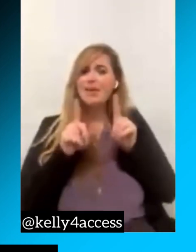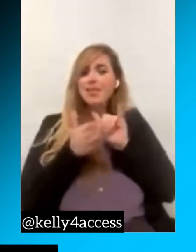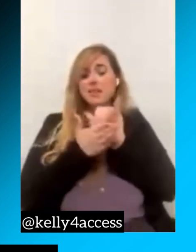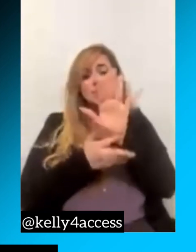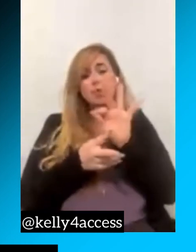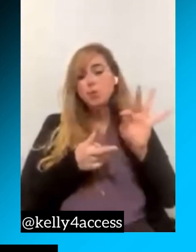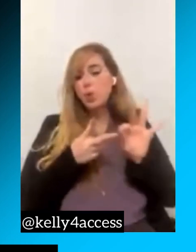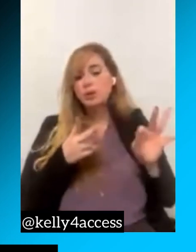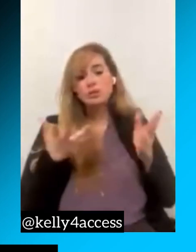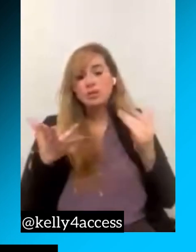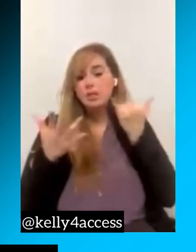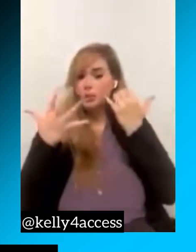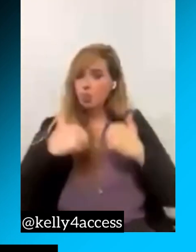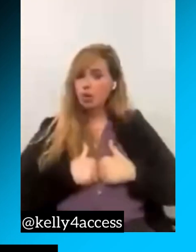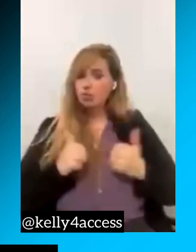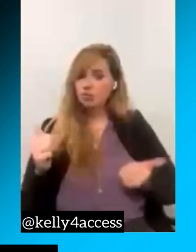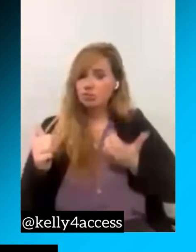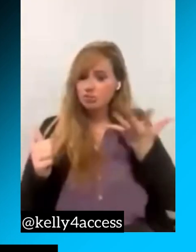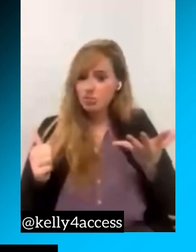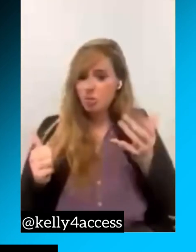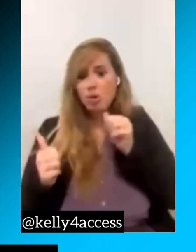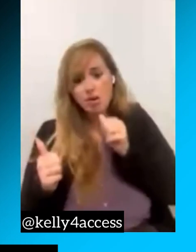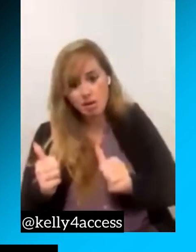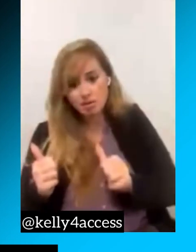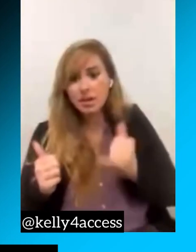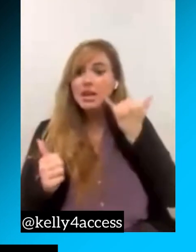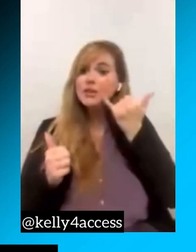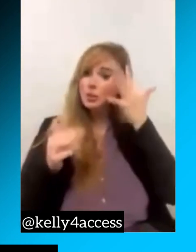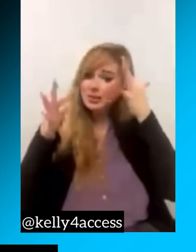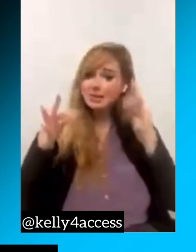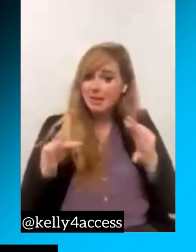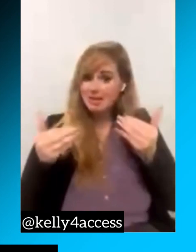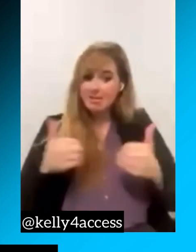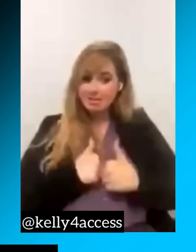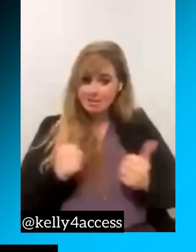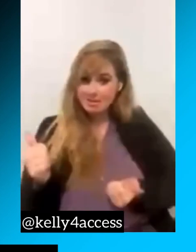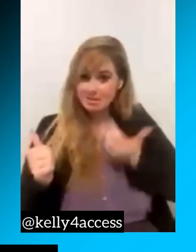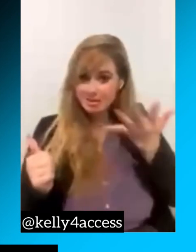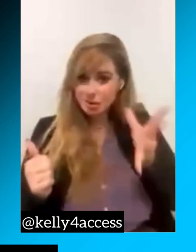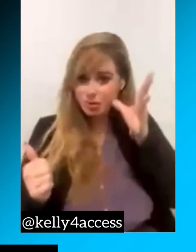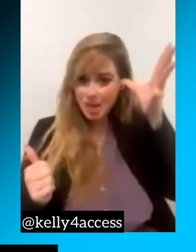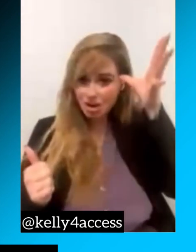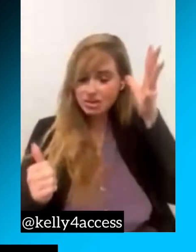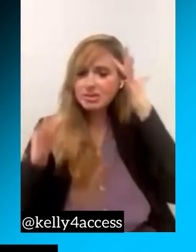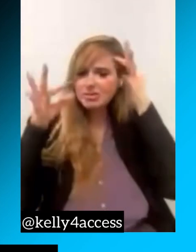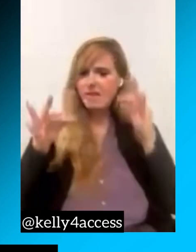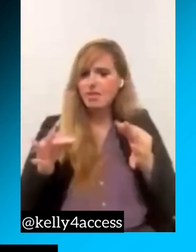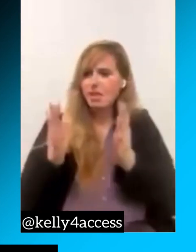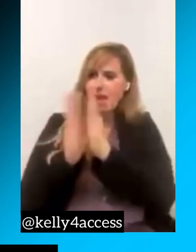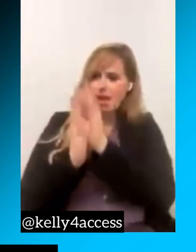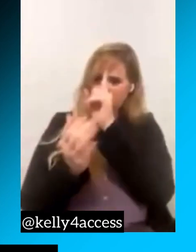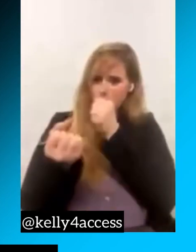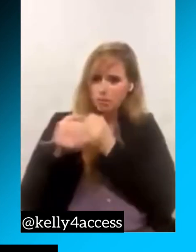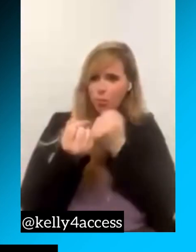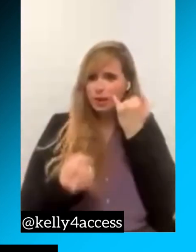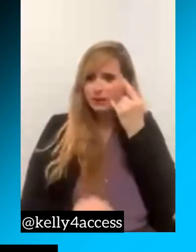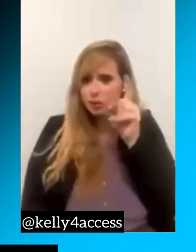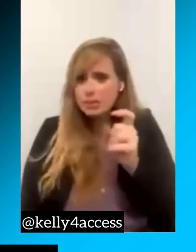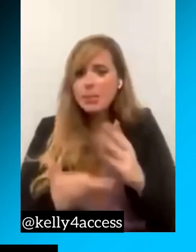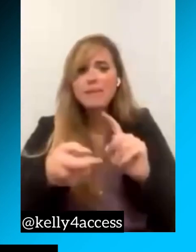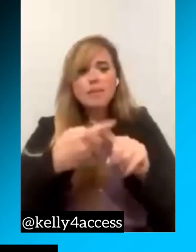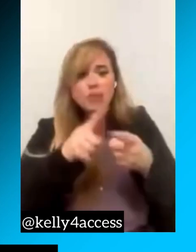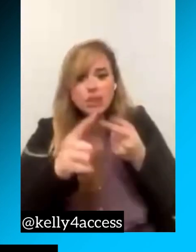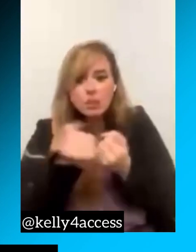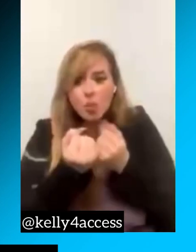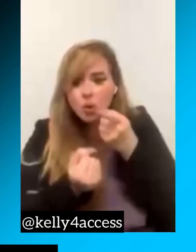want to do it. And if you do want to do it, definitely seek out support if you need help doing that, whether it's with friends, family that